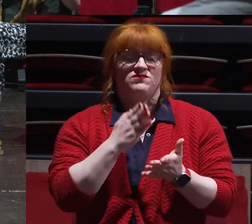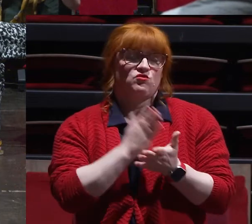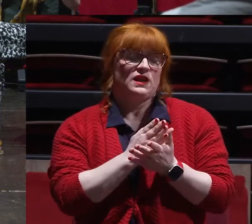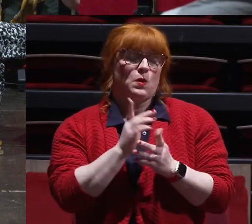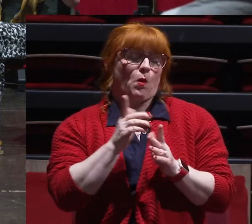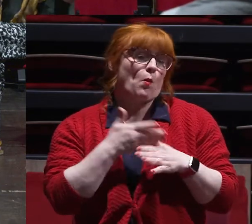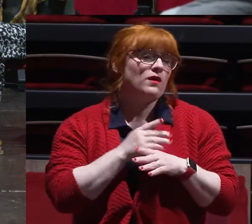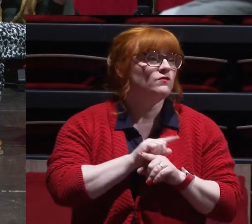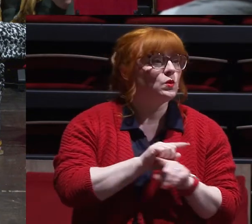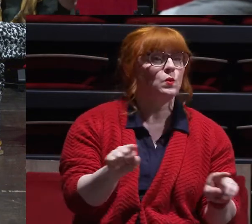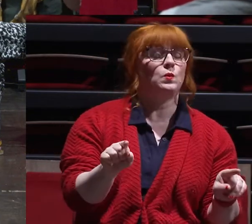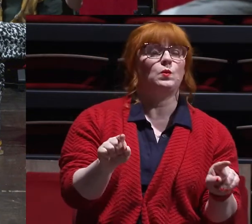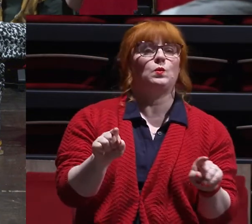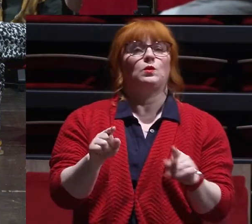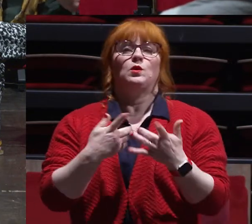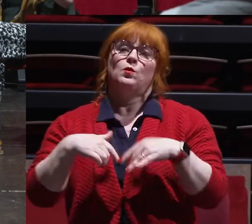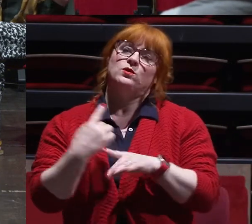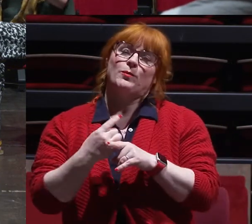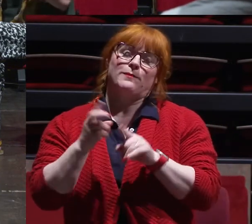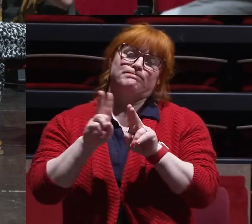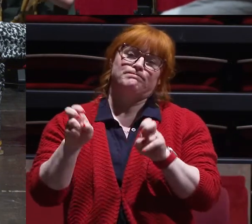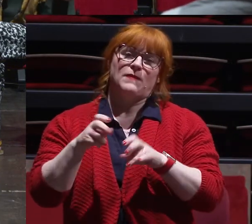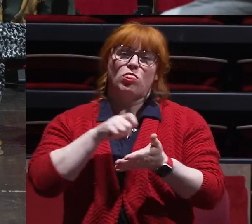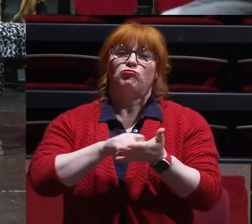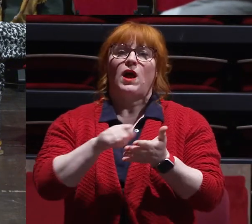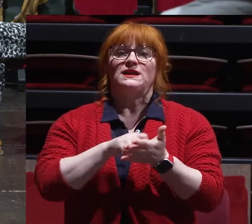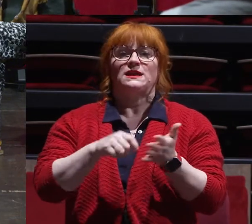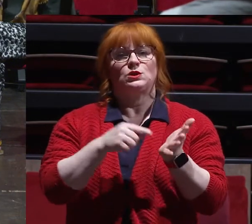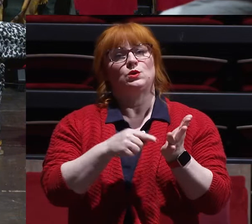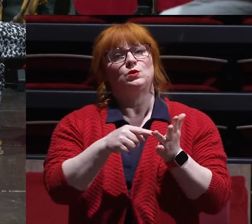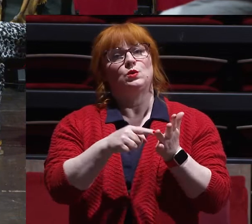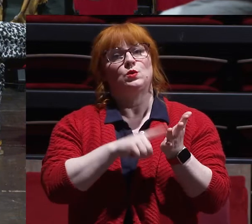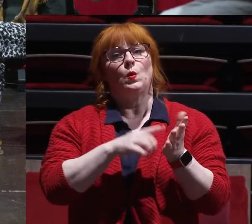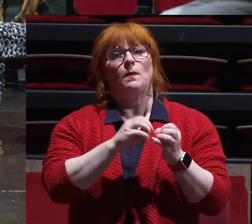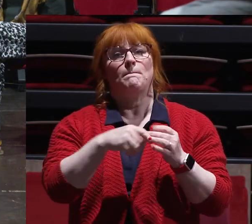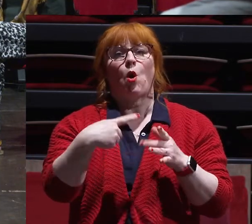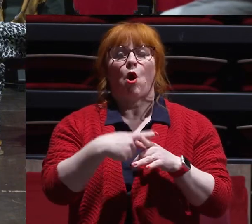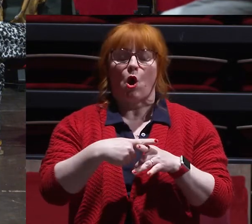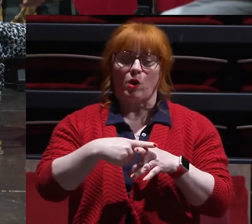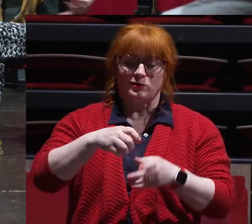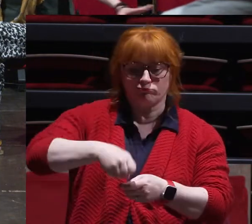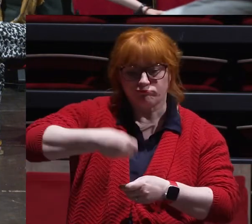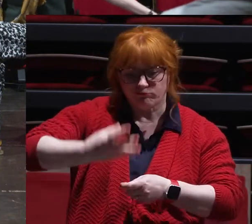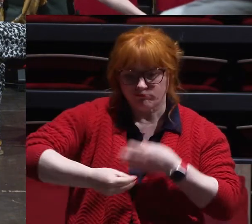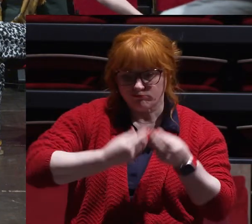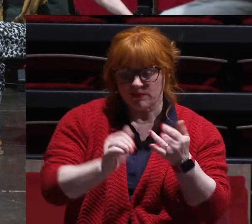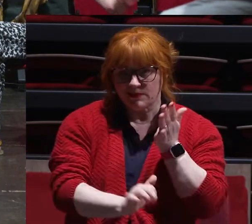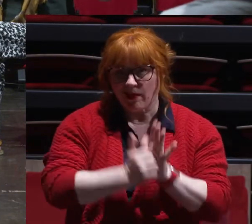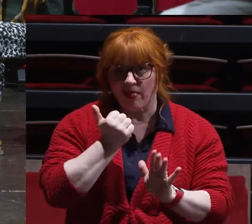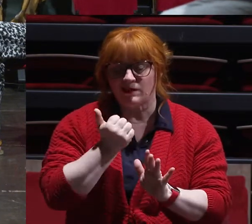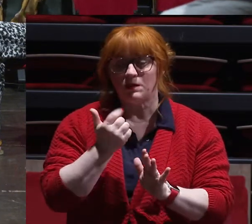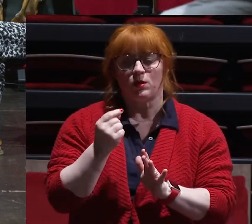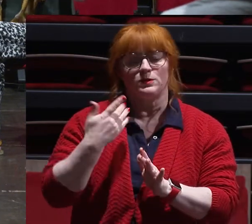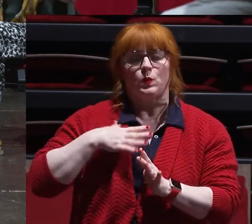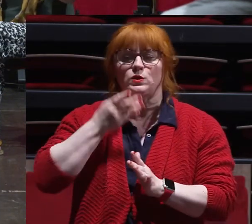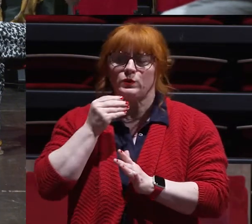sort of taking what's useful for you and applying that. Like, you know, we talk about the writer's toolbox. You might not even need to open it. It